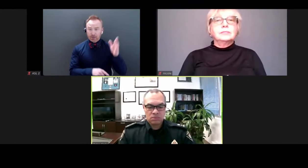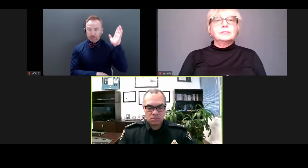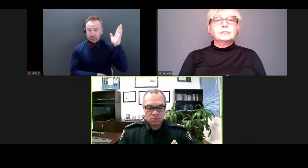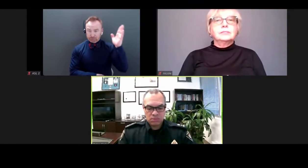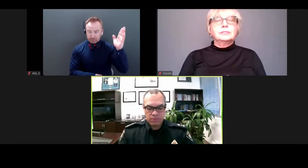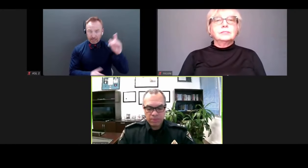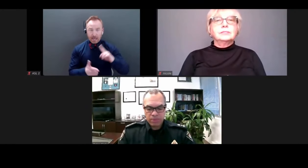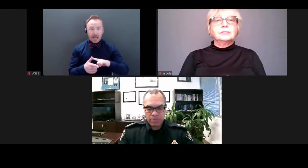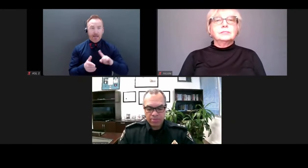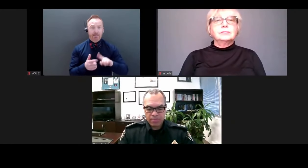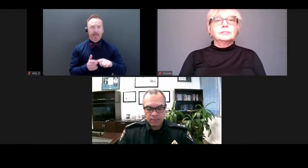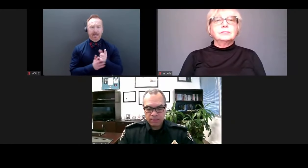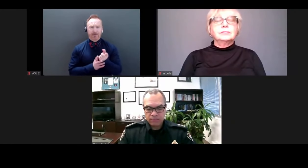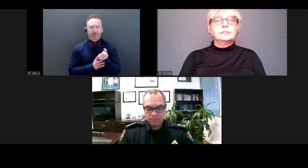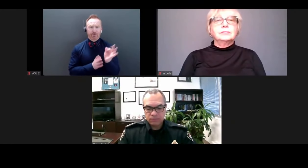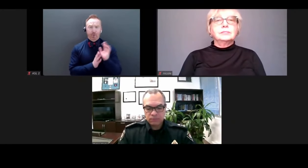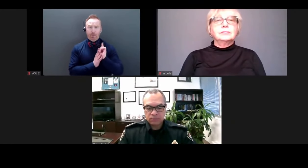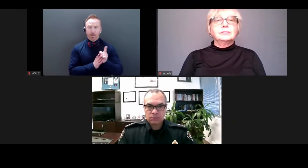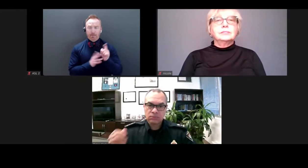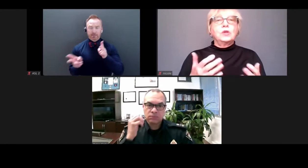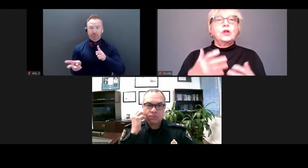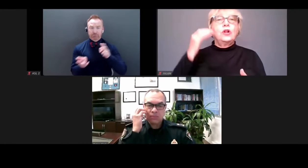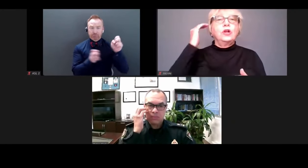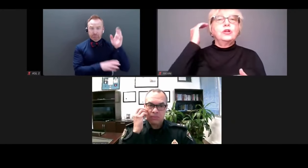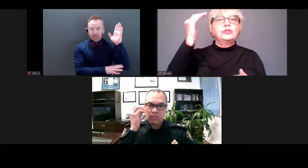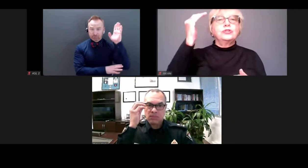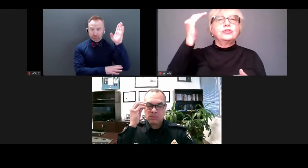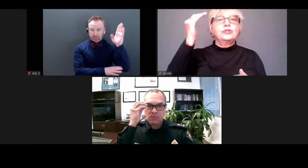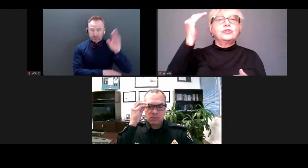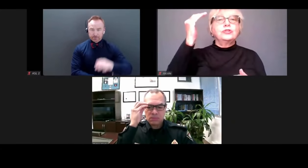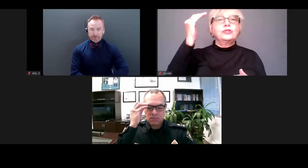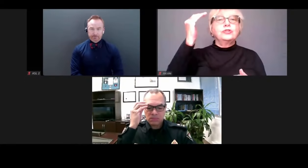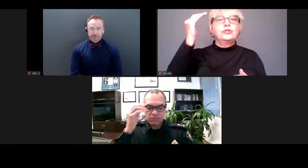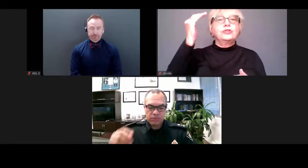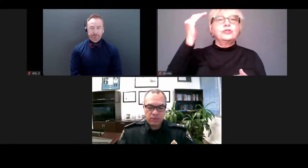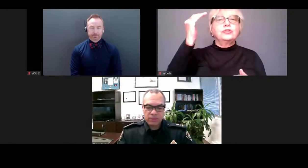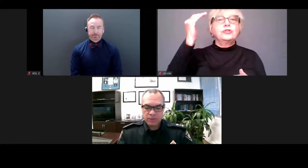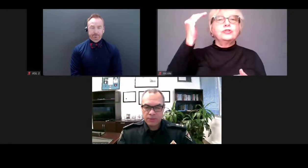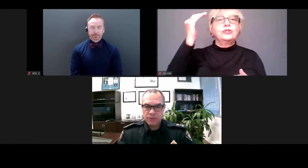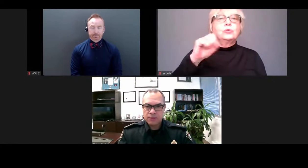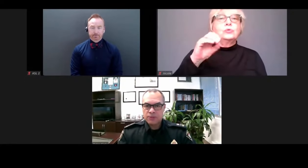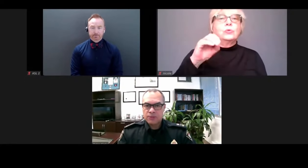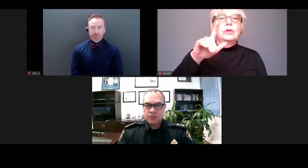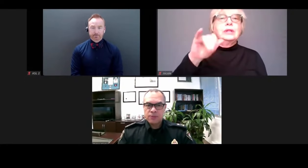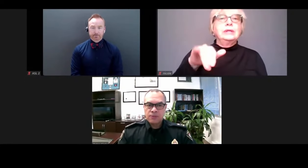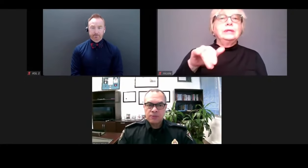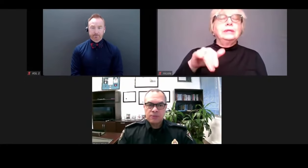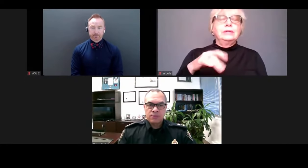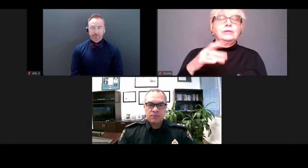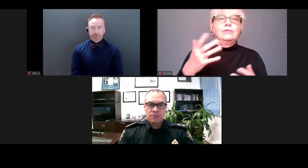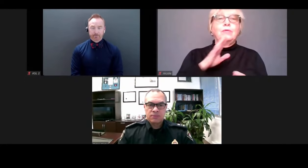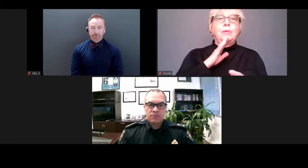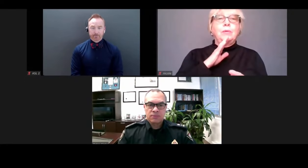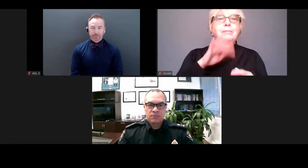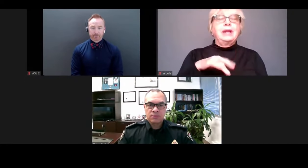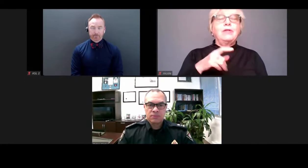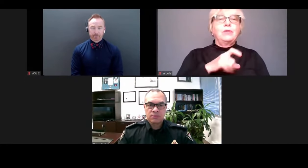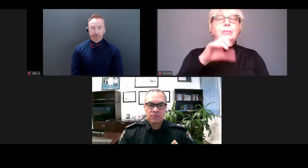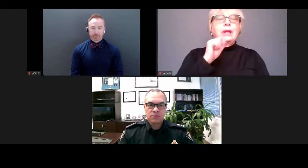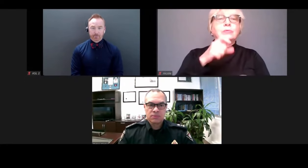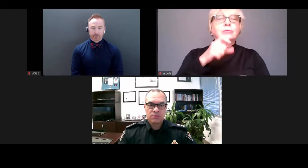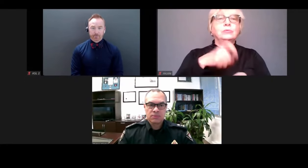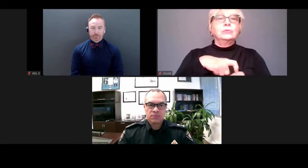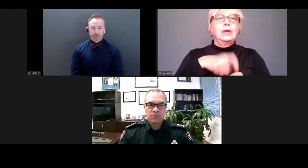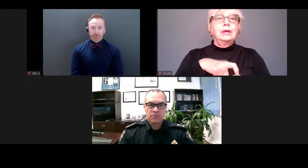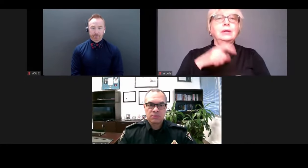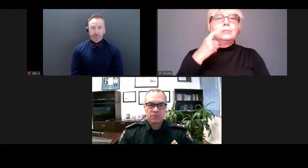load. Alors, le chef Peter Slowly va maintenant nous adresser. Ensuite, on va prendre quelques moments afin de